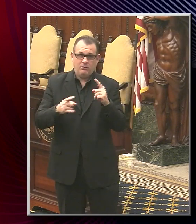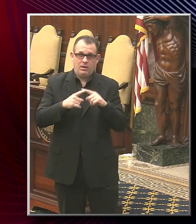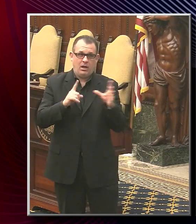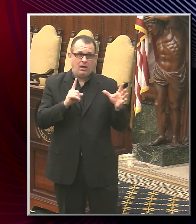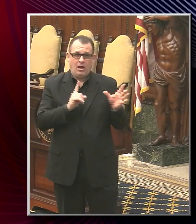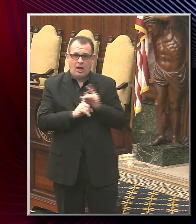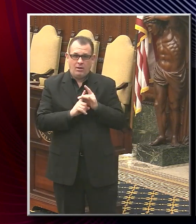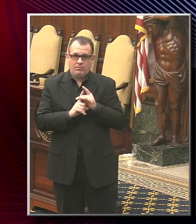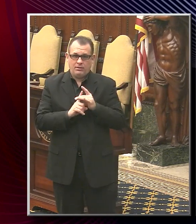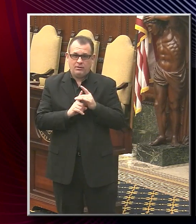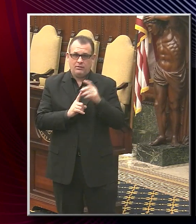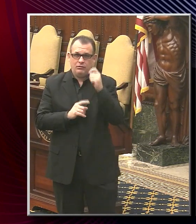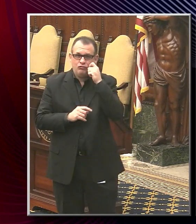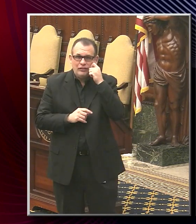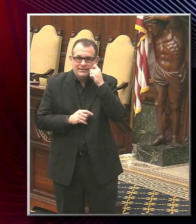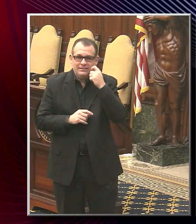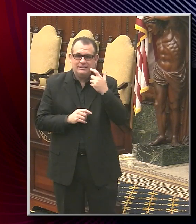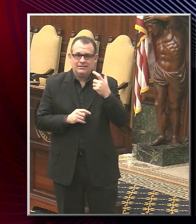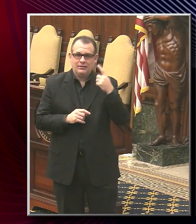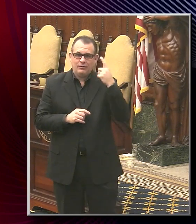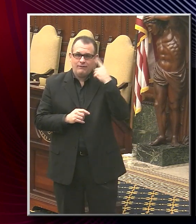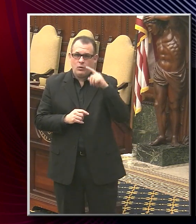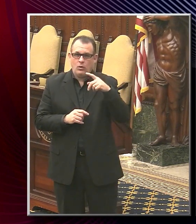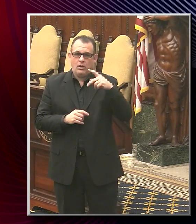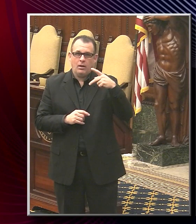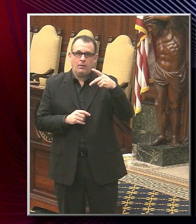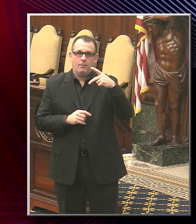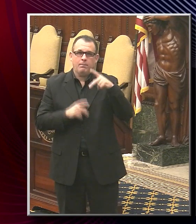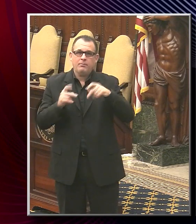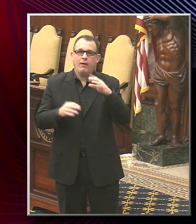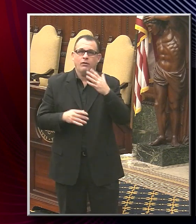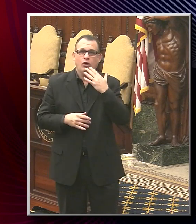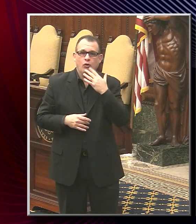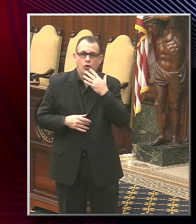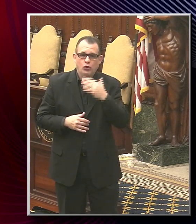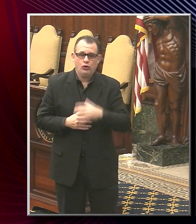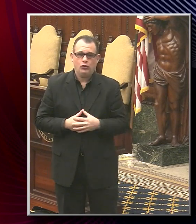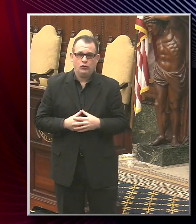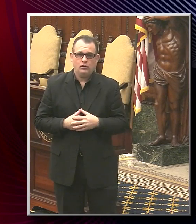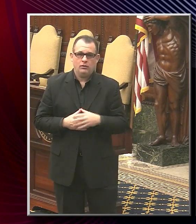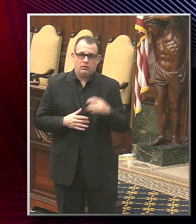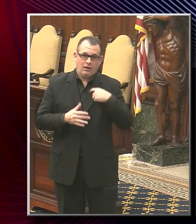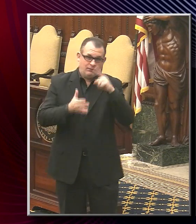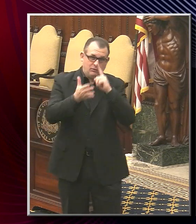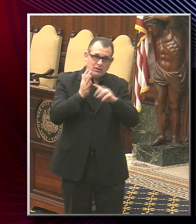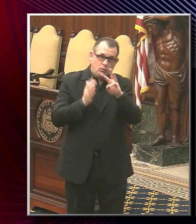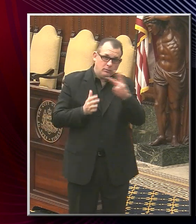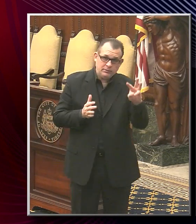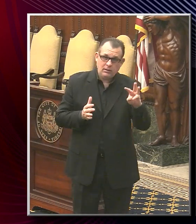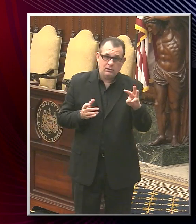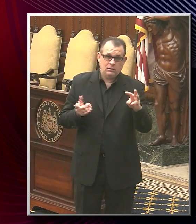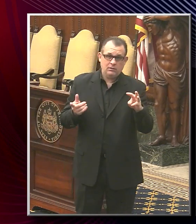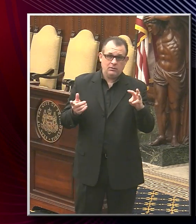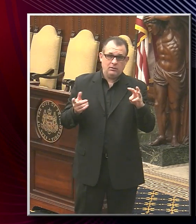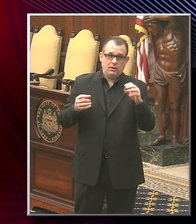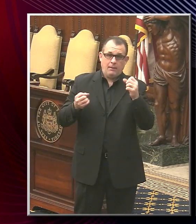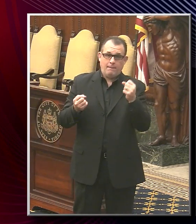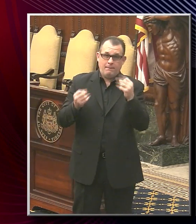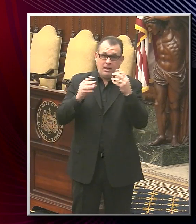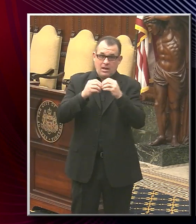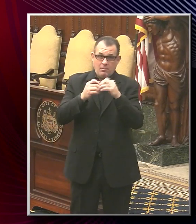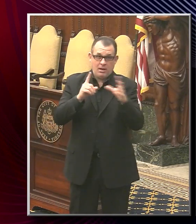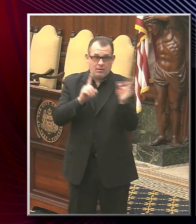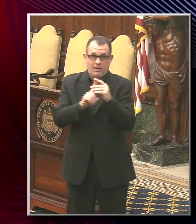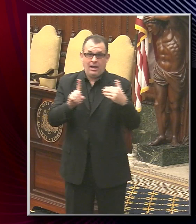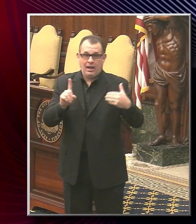and what is the city doing about it? There are. If you go on our website, you'll see the infection rate and the hospitalization rate